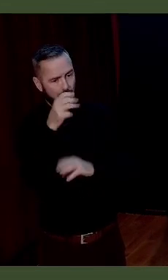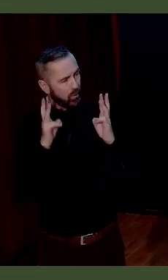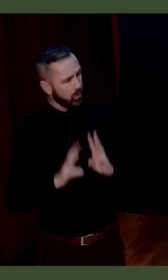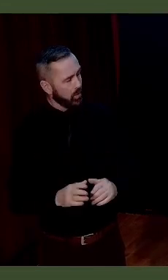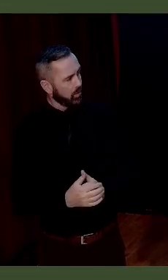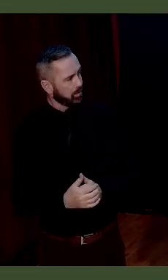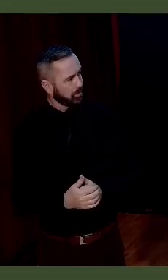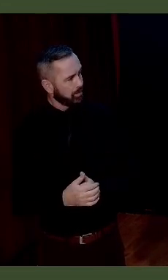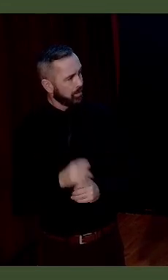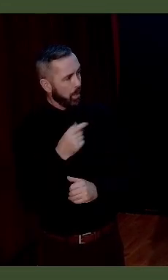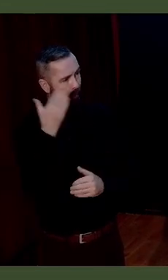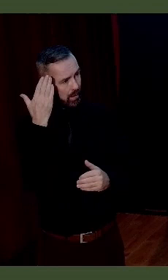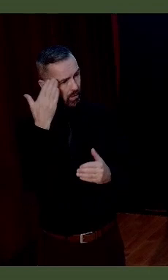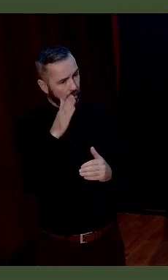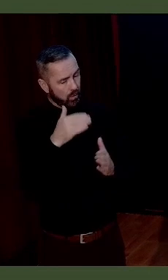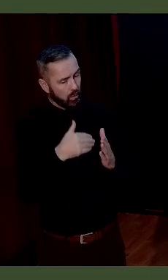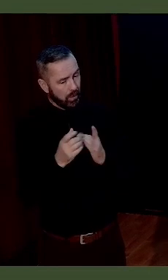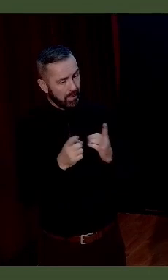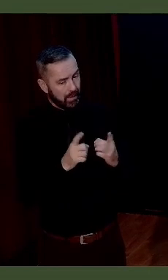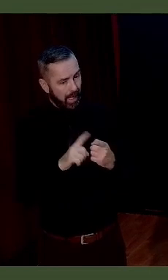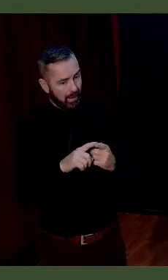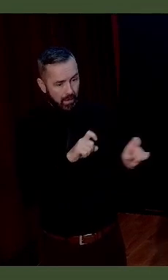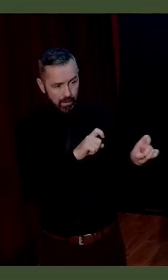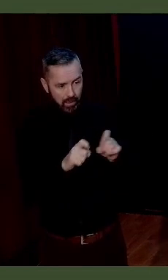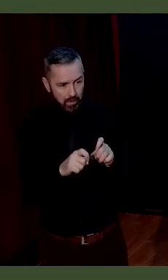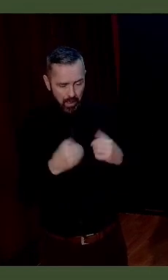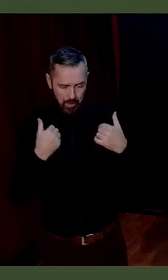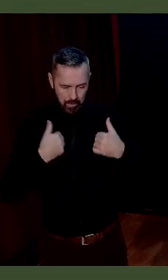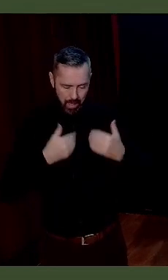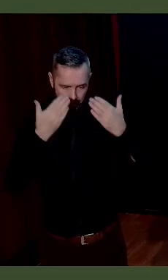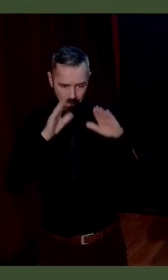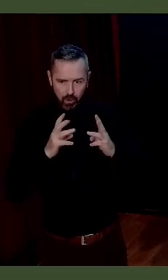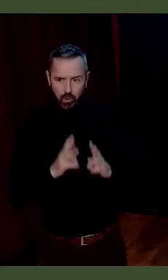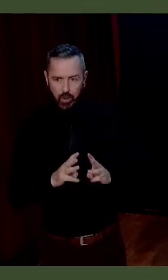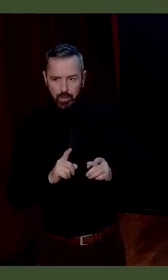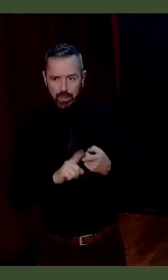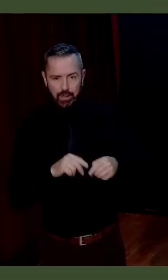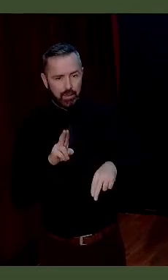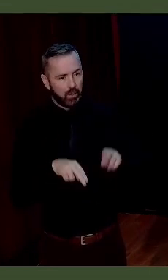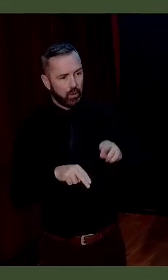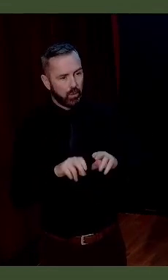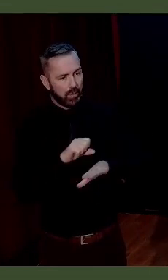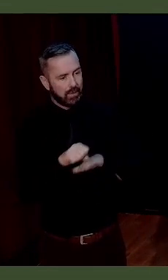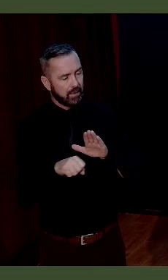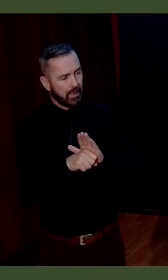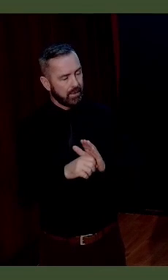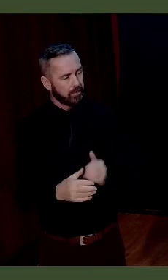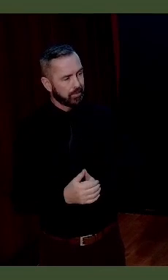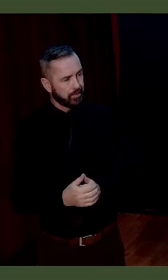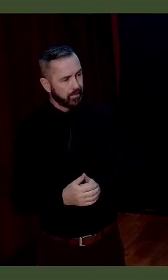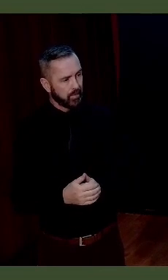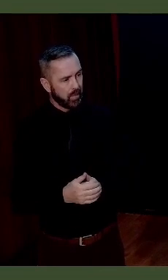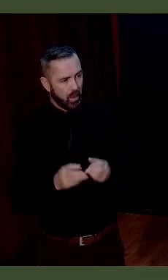And it reflects what was and would continue to be a deeply misogynistic attitude to women generally in the new state.